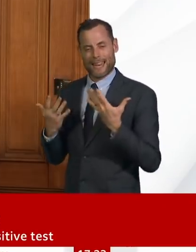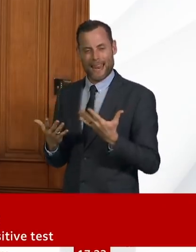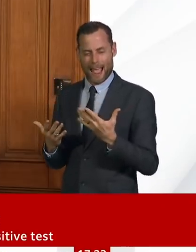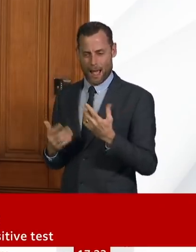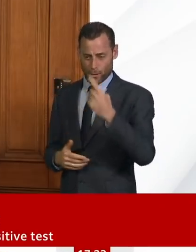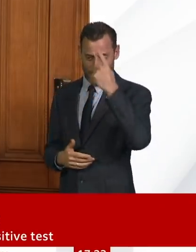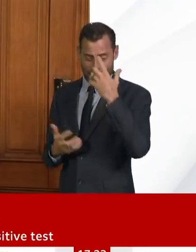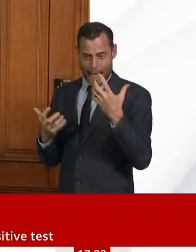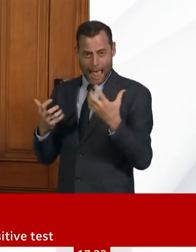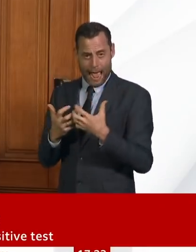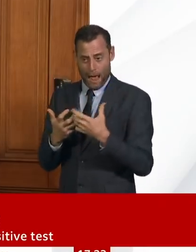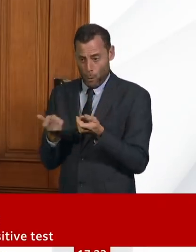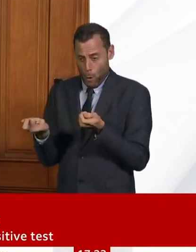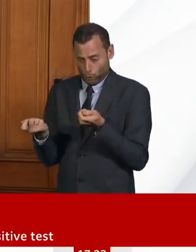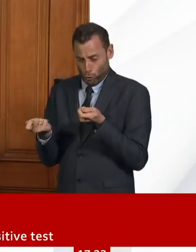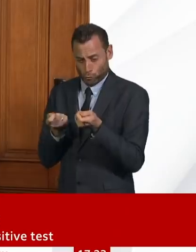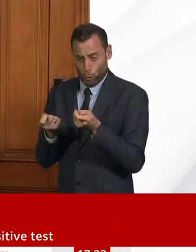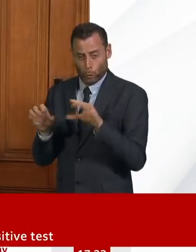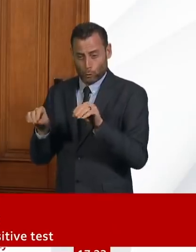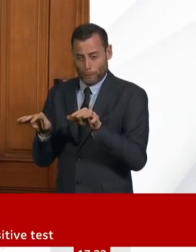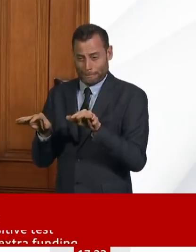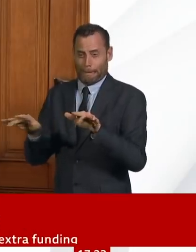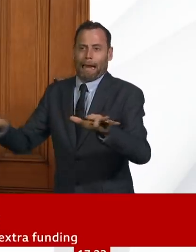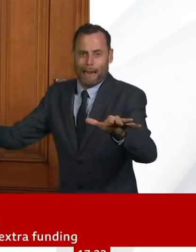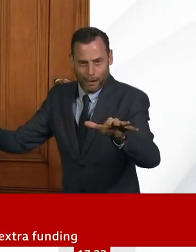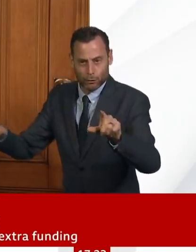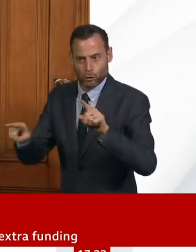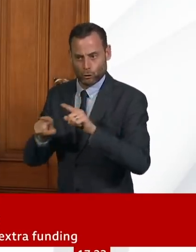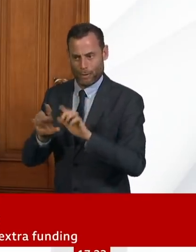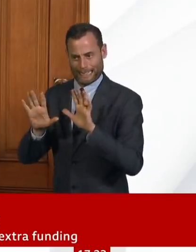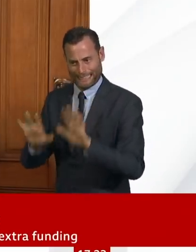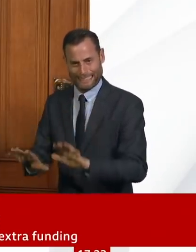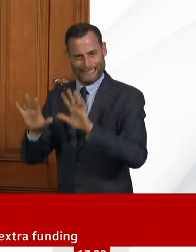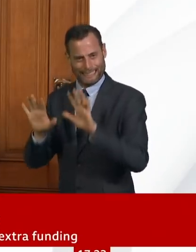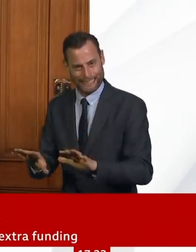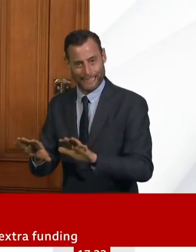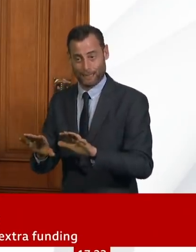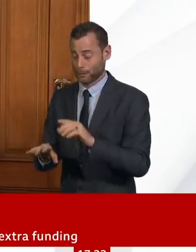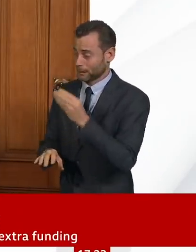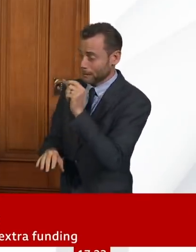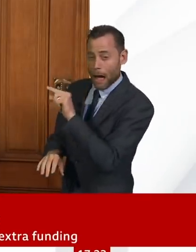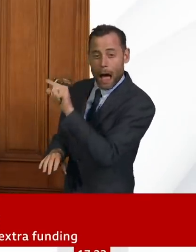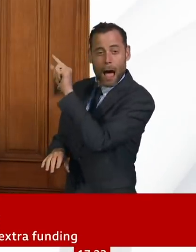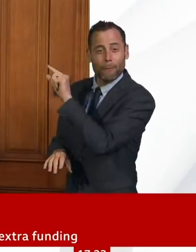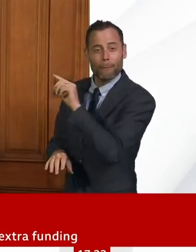between getting the virus under control in areas where it is out of control and